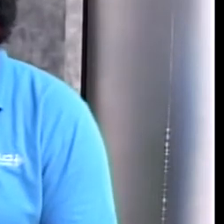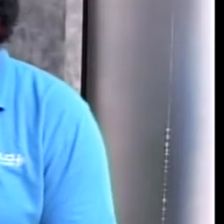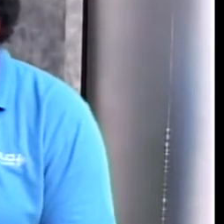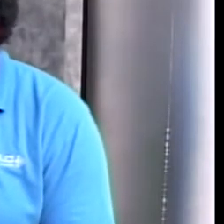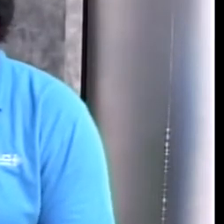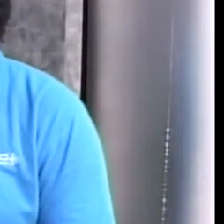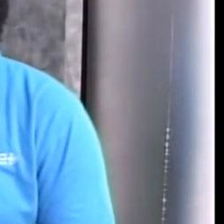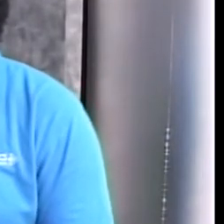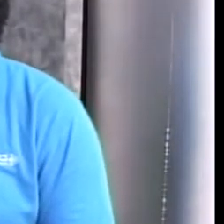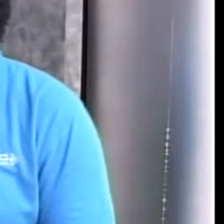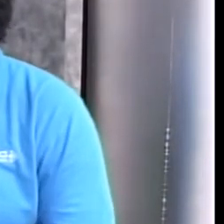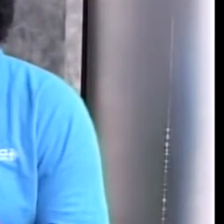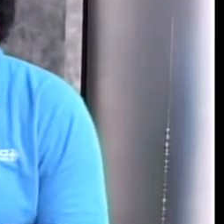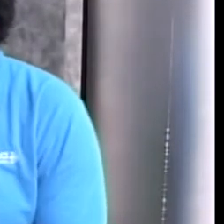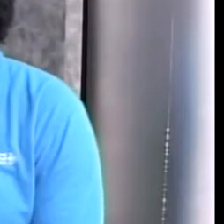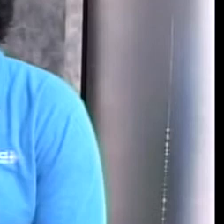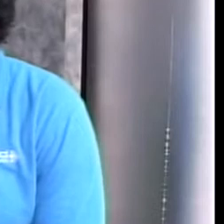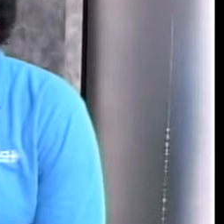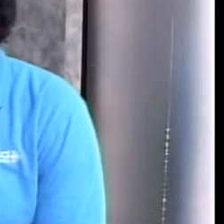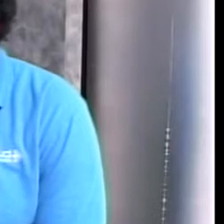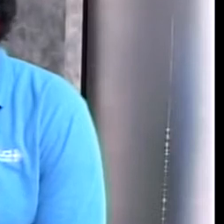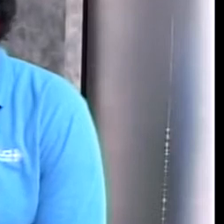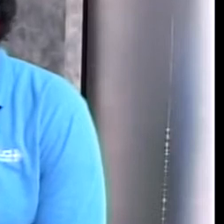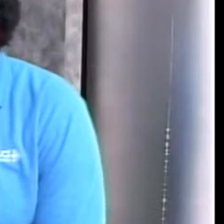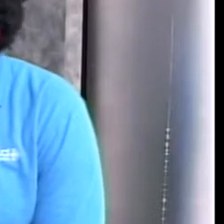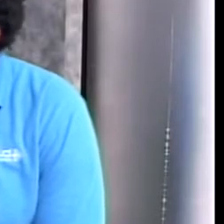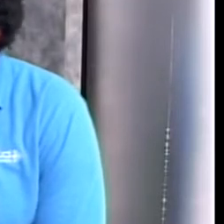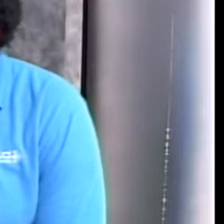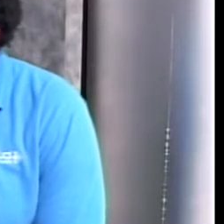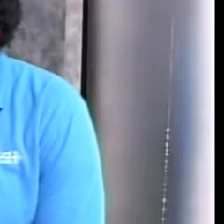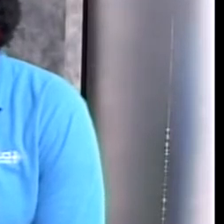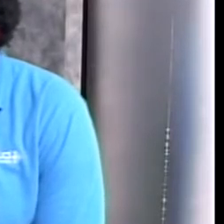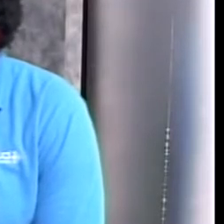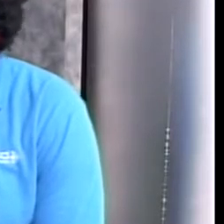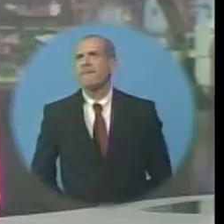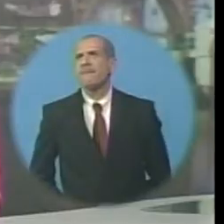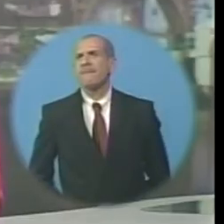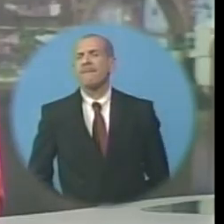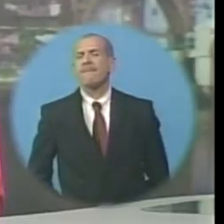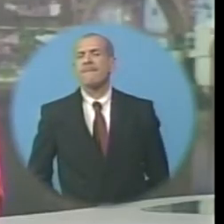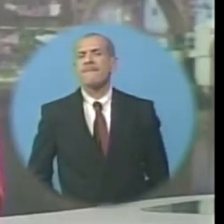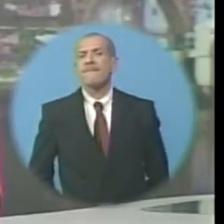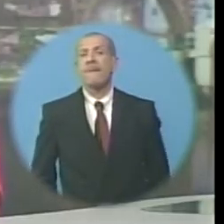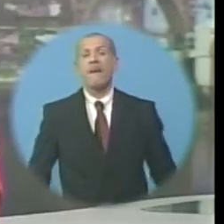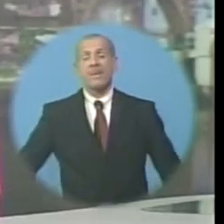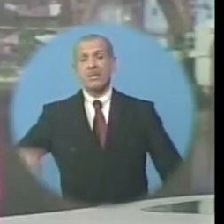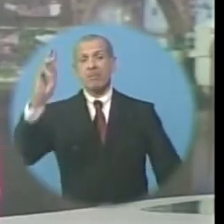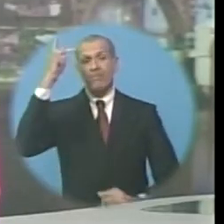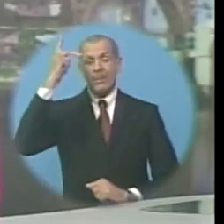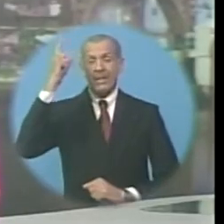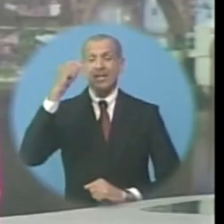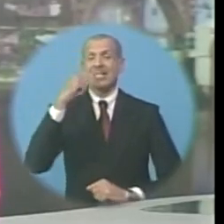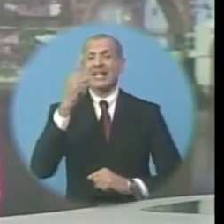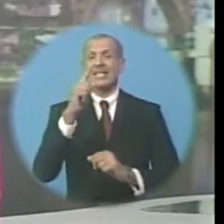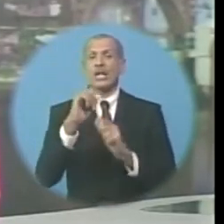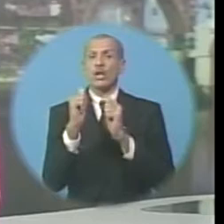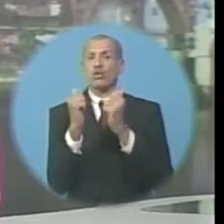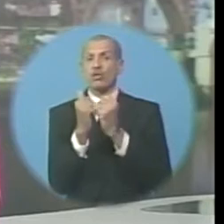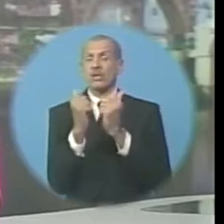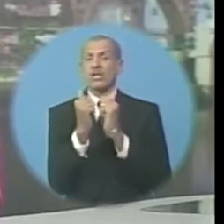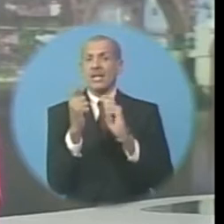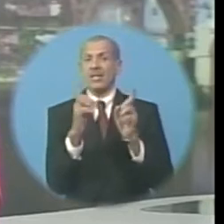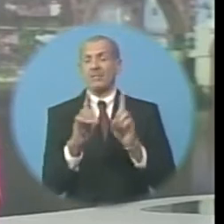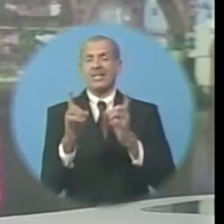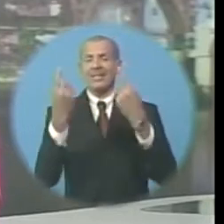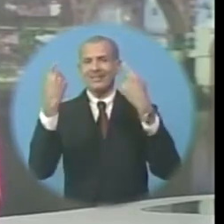BFVA, we advise, and also whatever is needed, we also play a part in that. Mr. Pinder says the association has so far